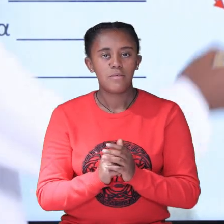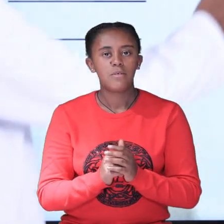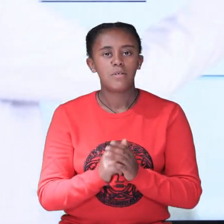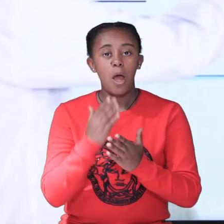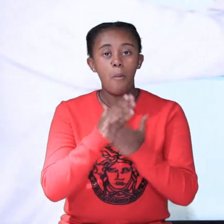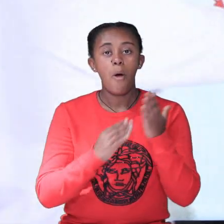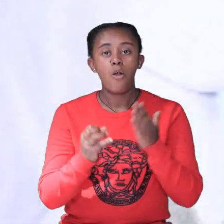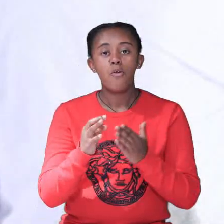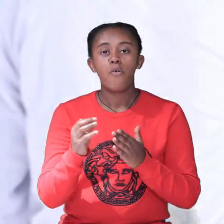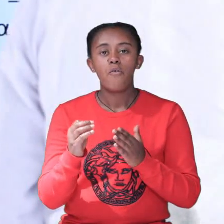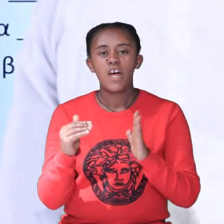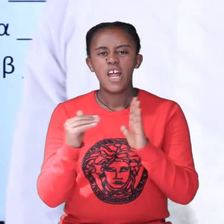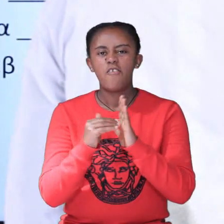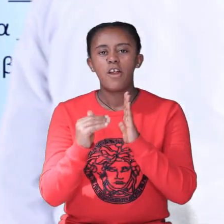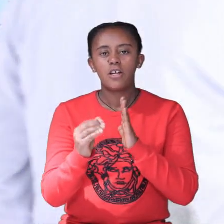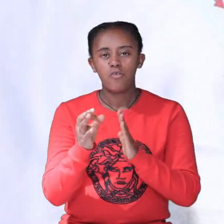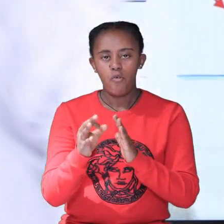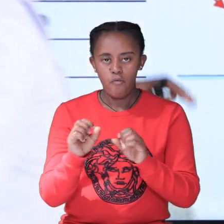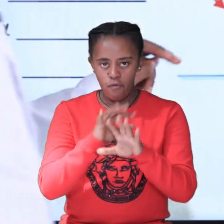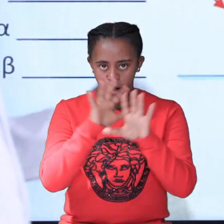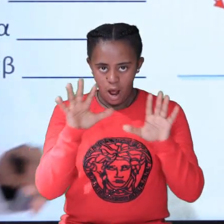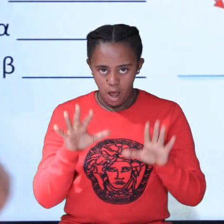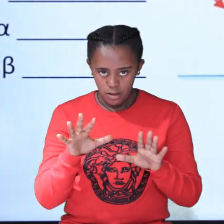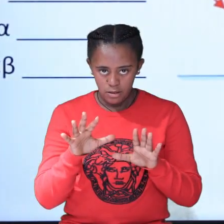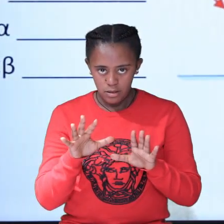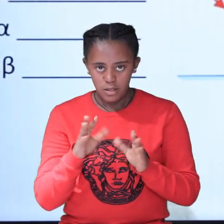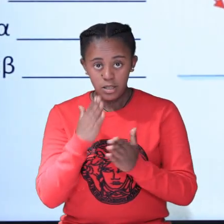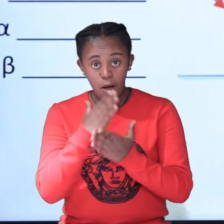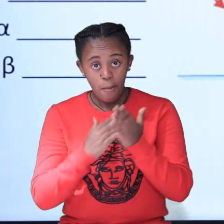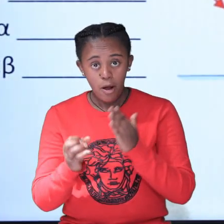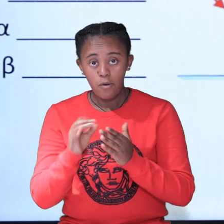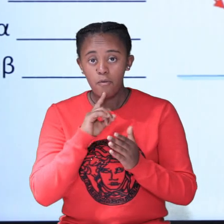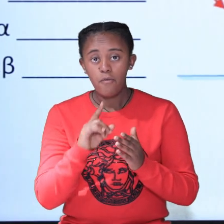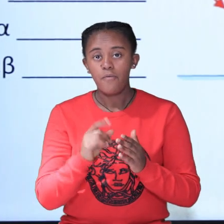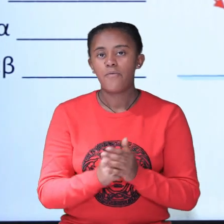So the third law is this.